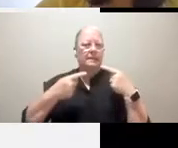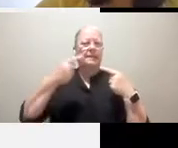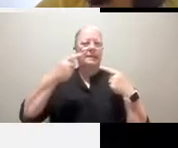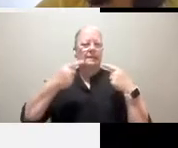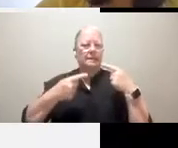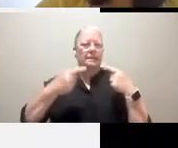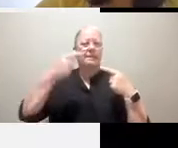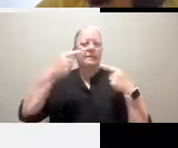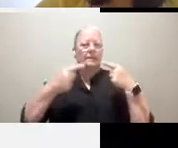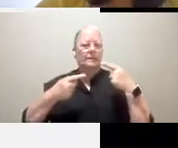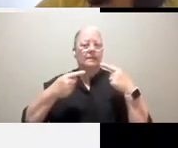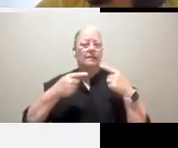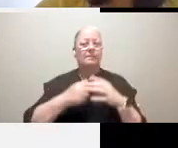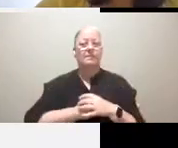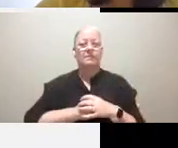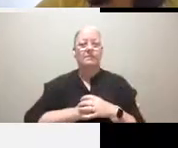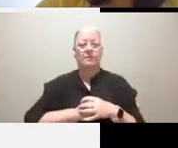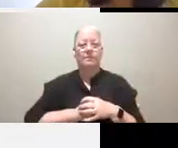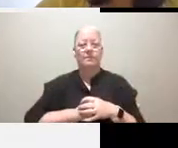in the